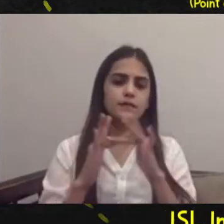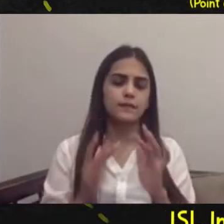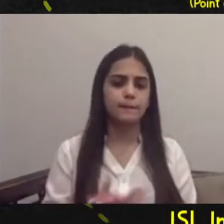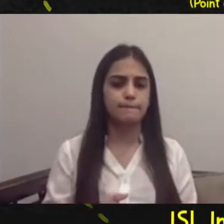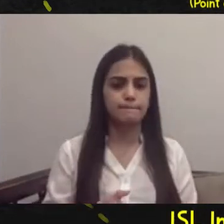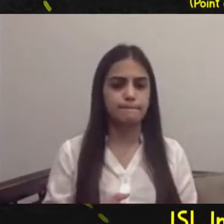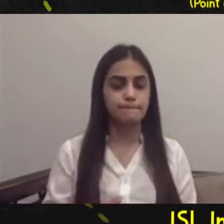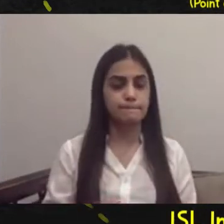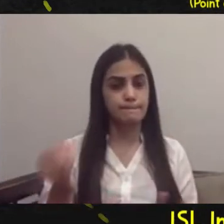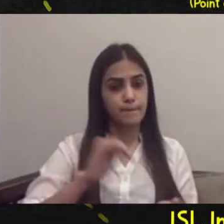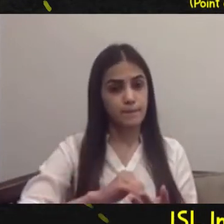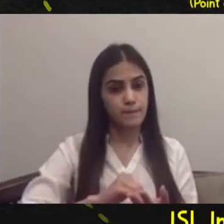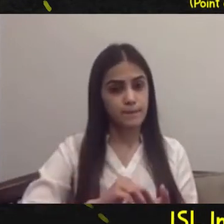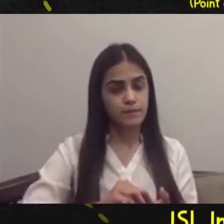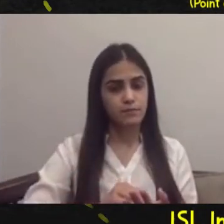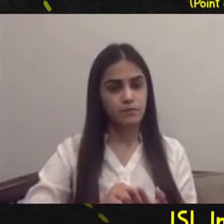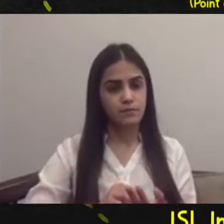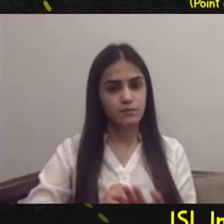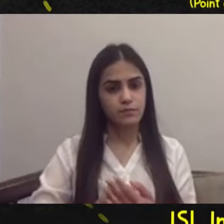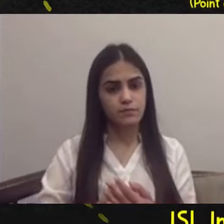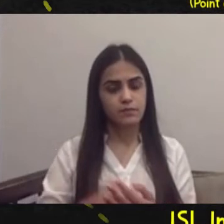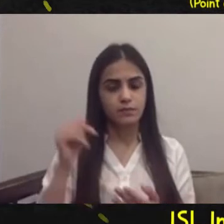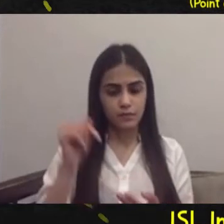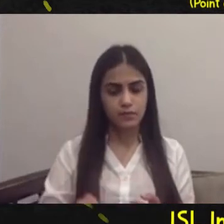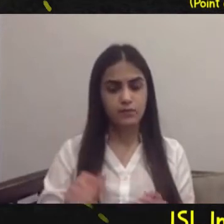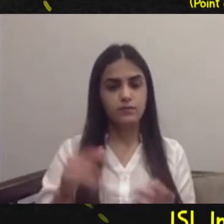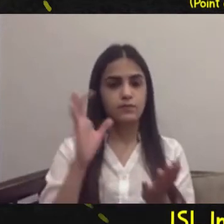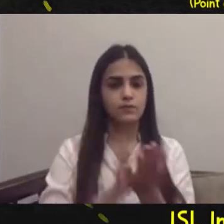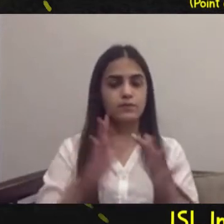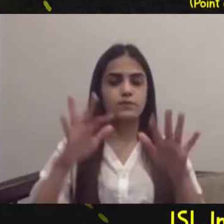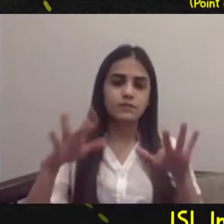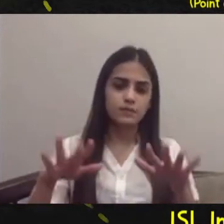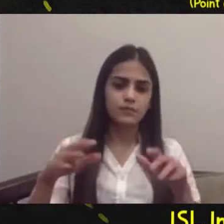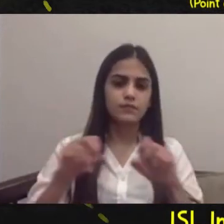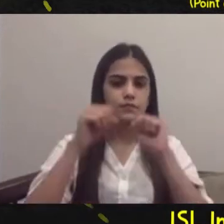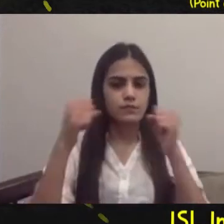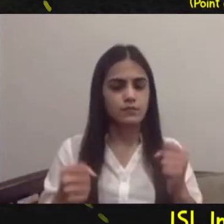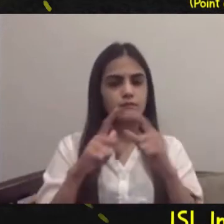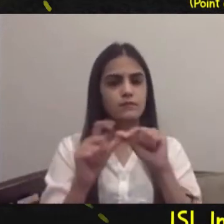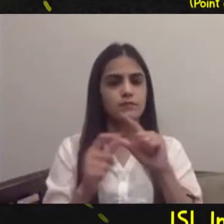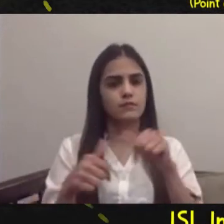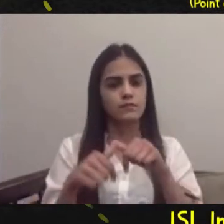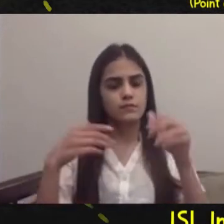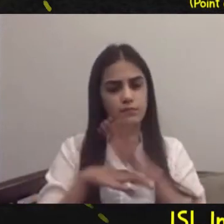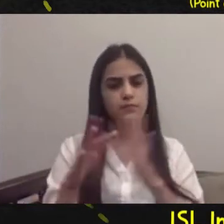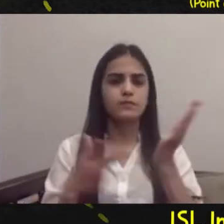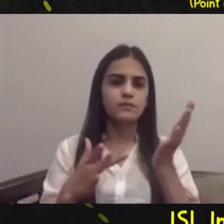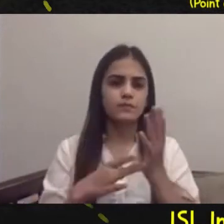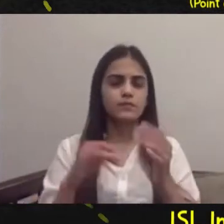to quote Barker, who said that the advent of computers has turned data into the digital equivalent of